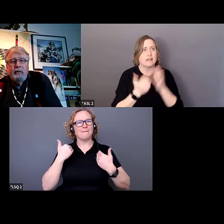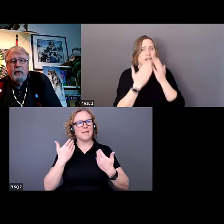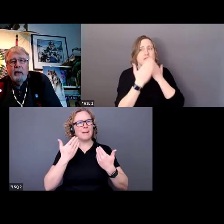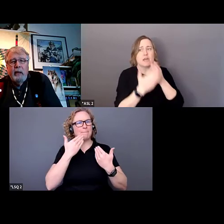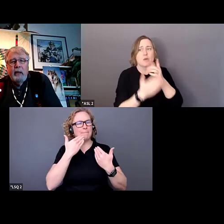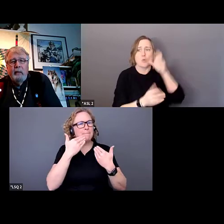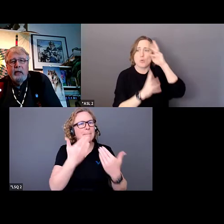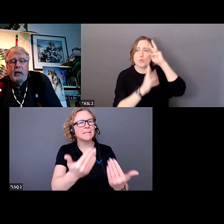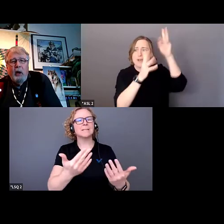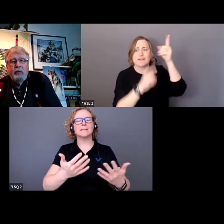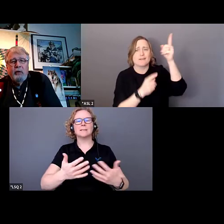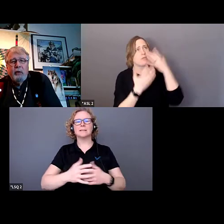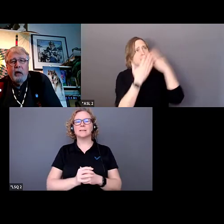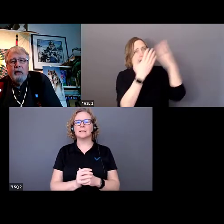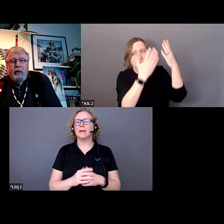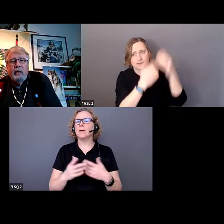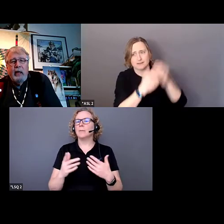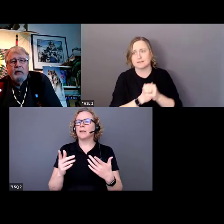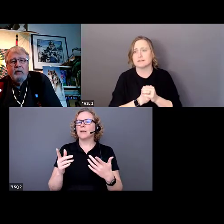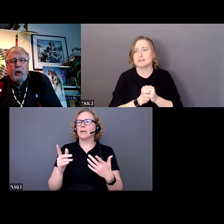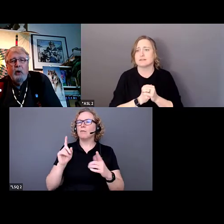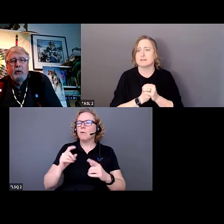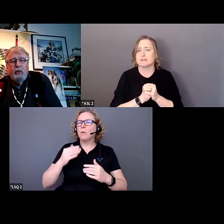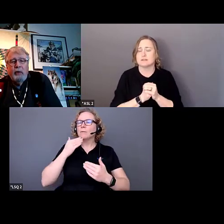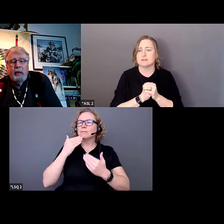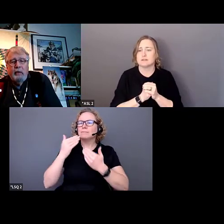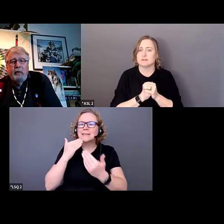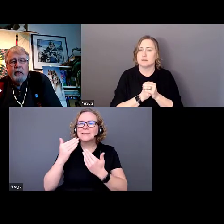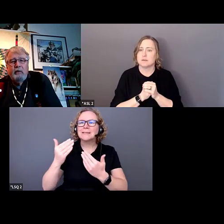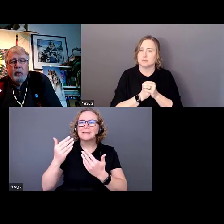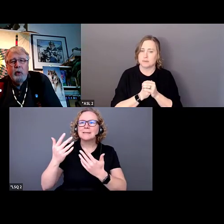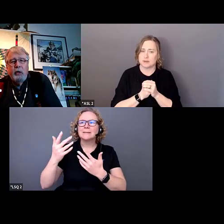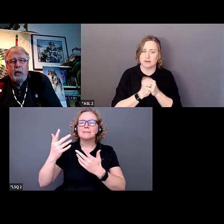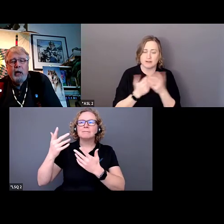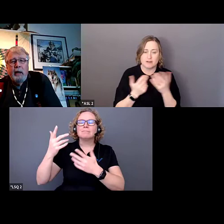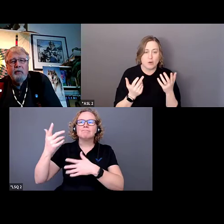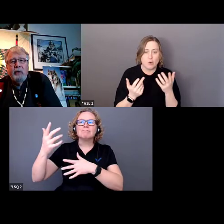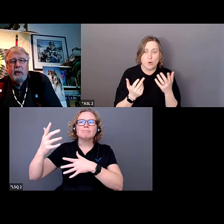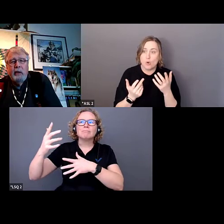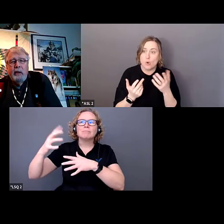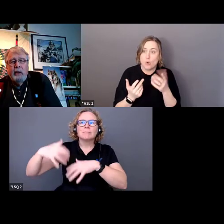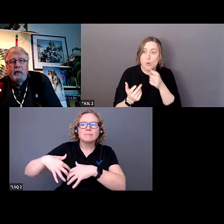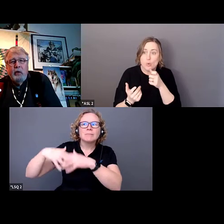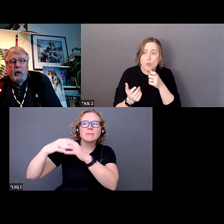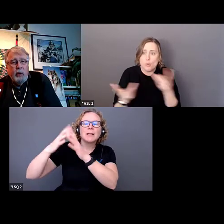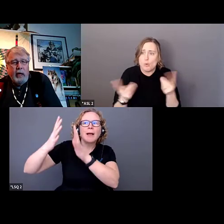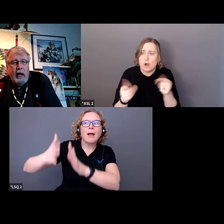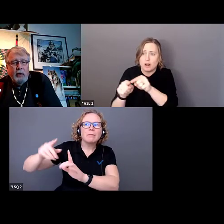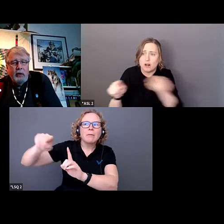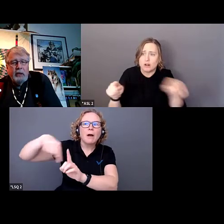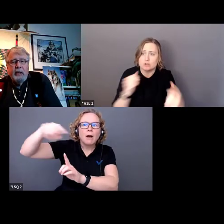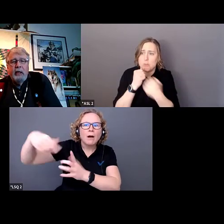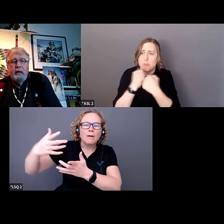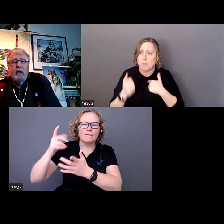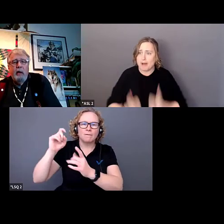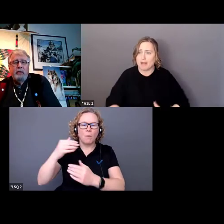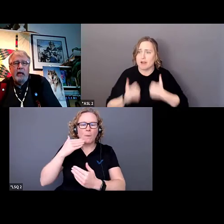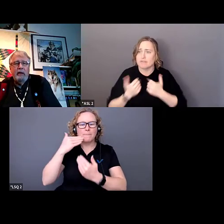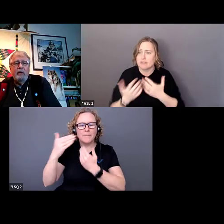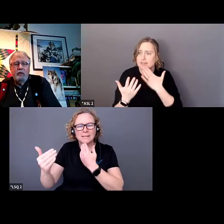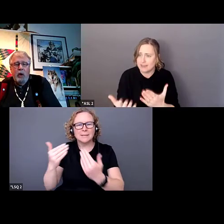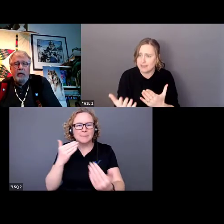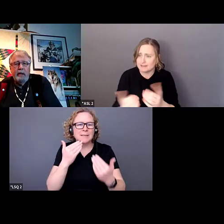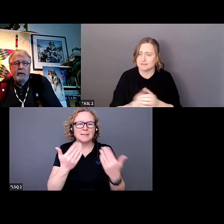that life, but then also offering thanks for all those things that support our lives. So as we now look and to